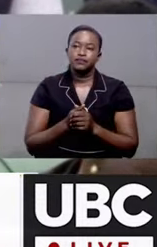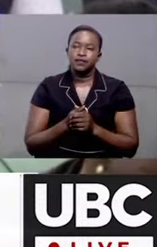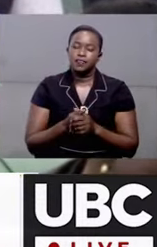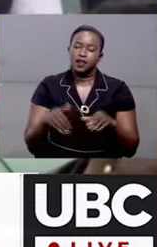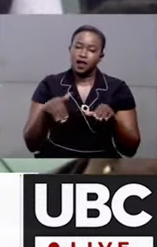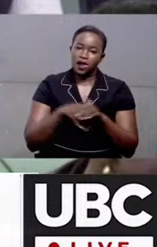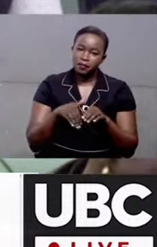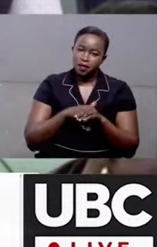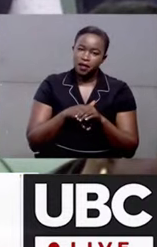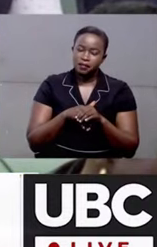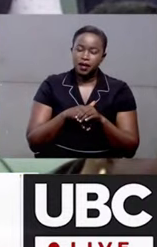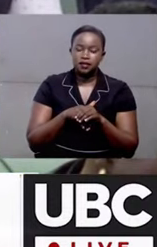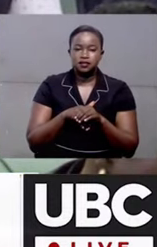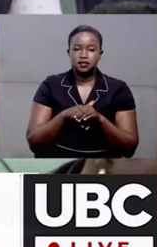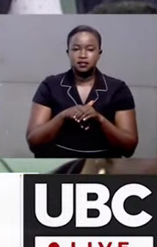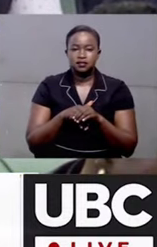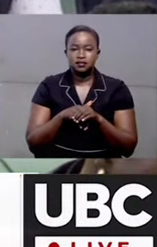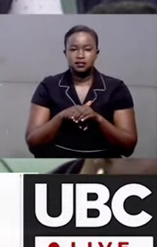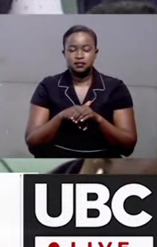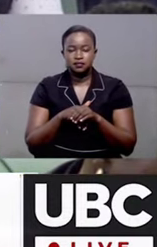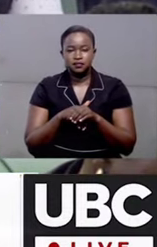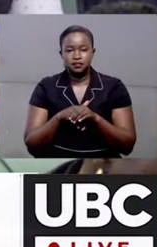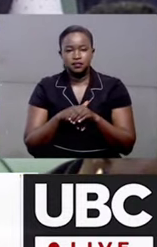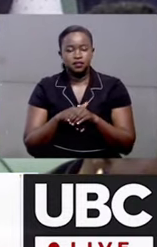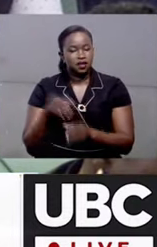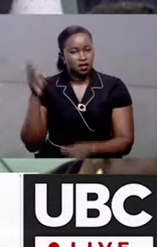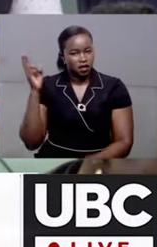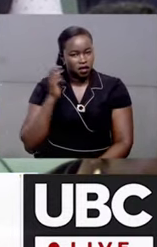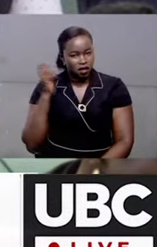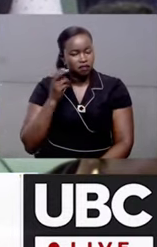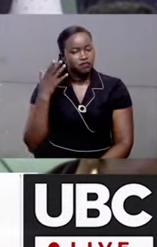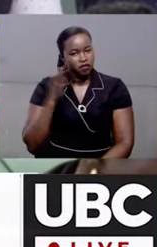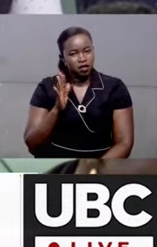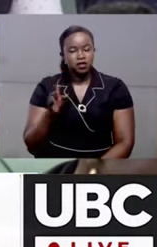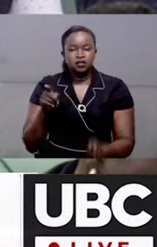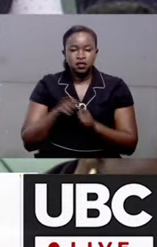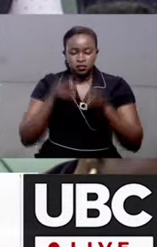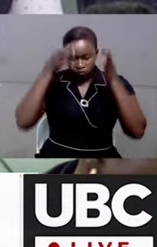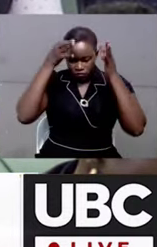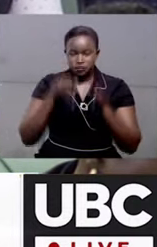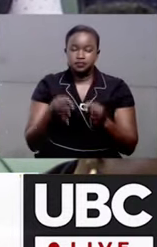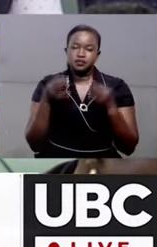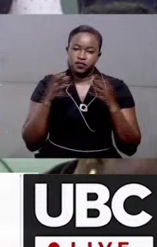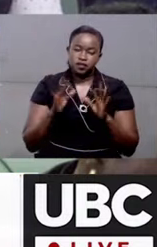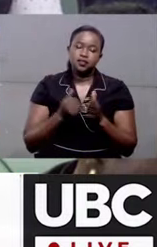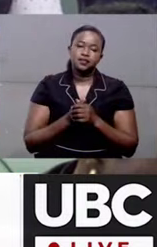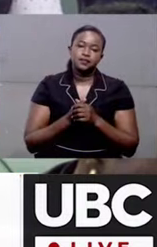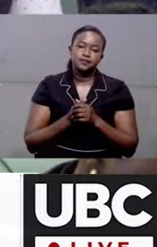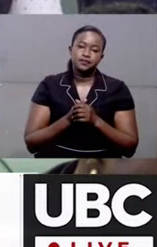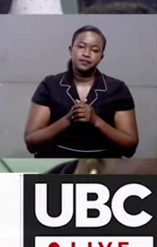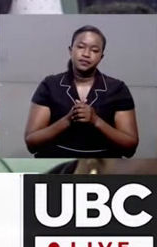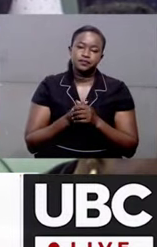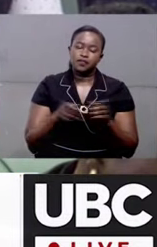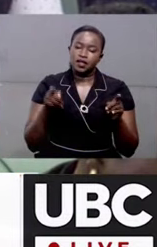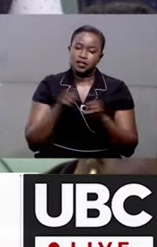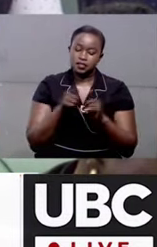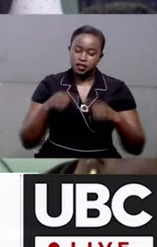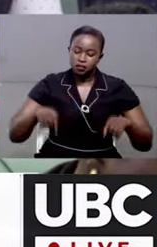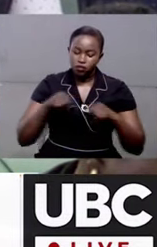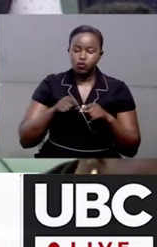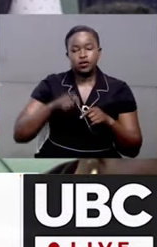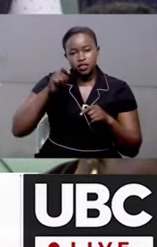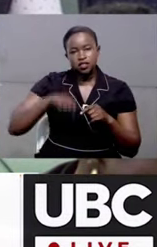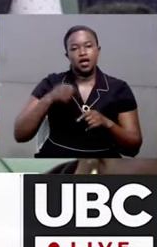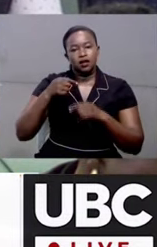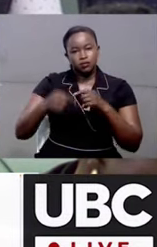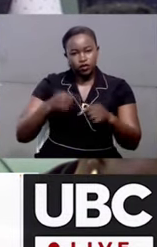members have been heard and you've taken a decision, and that we shall proceed with